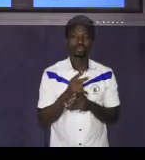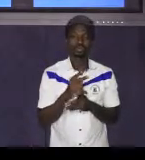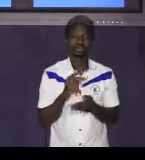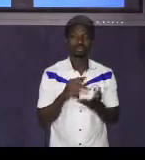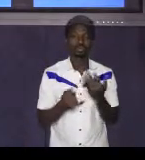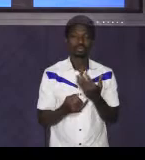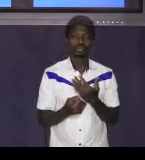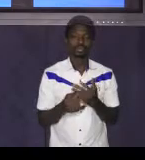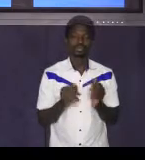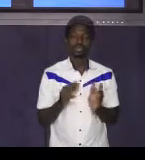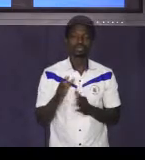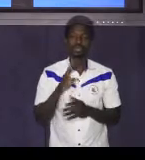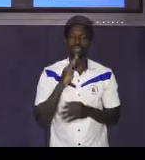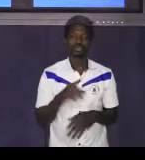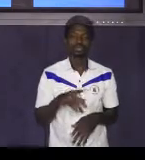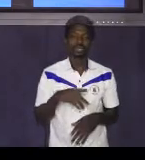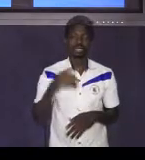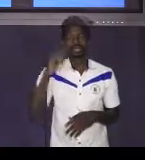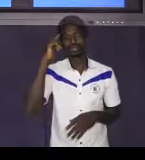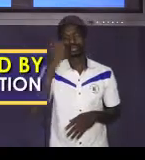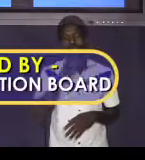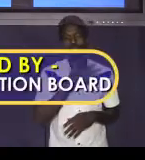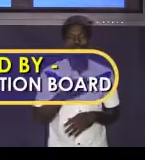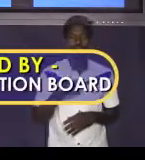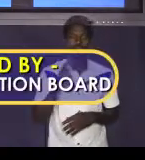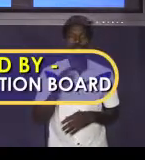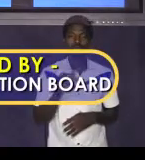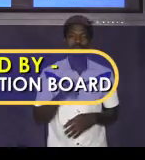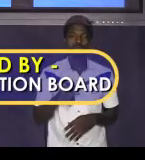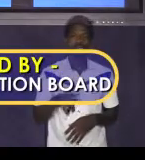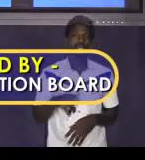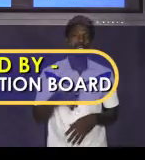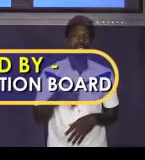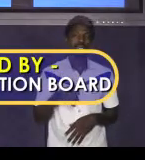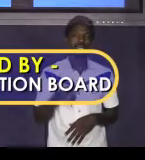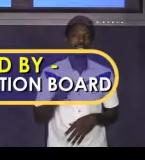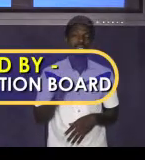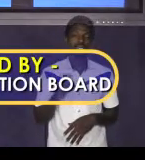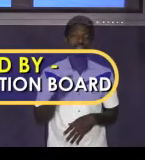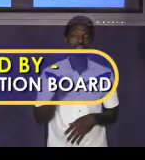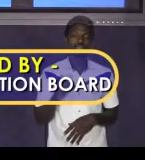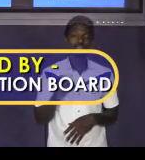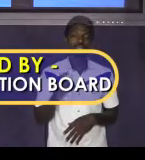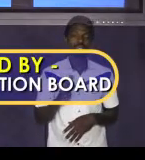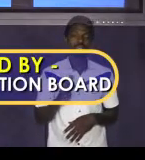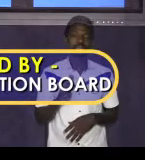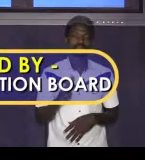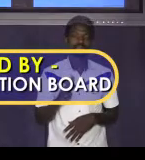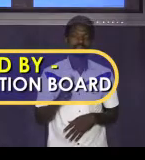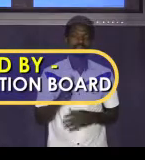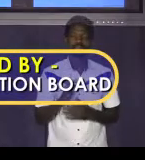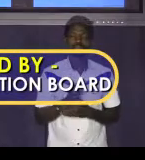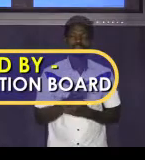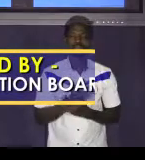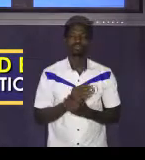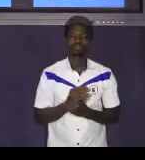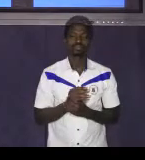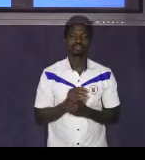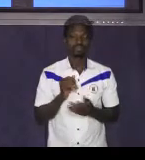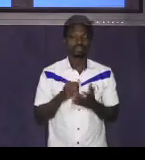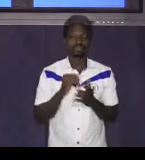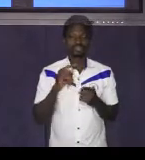program organized by the Lagos State Government and packaged by the Lagos State Universal Basic Education Board,